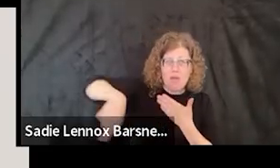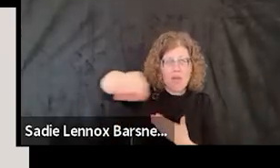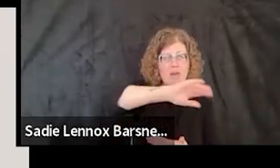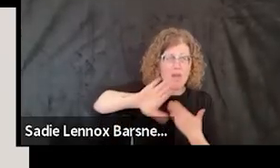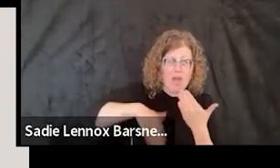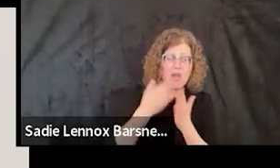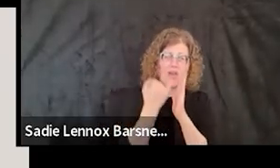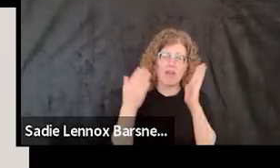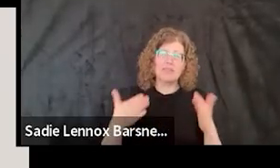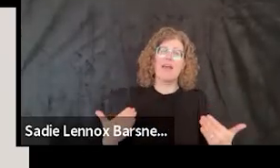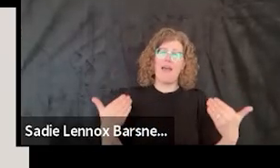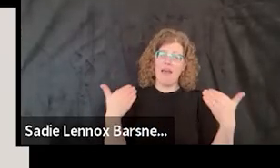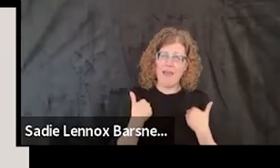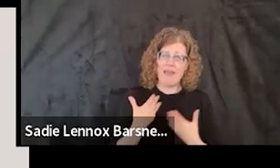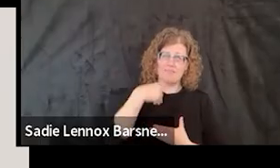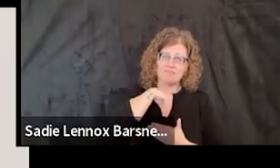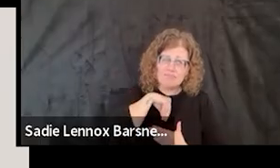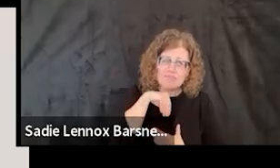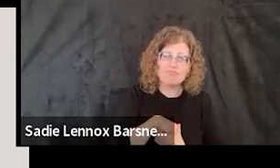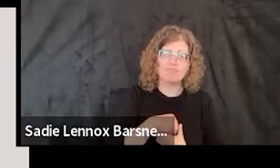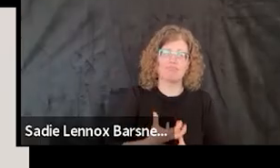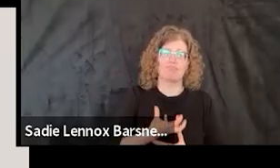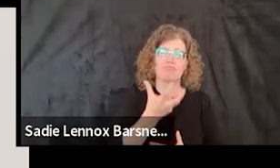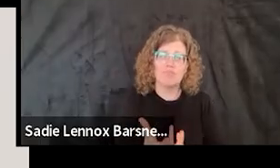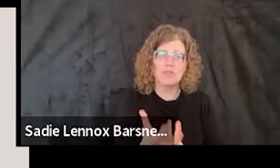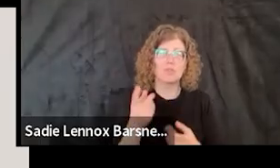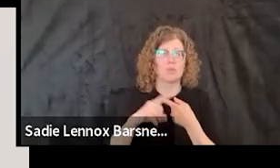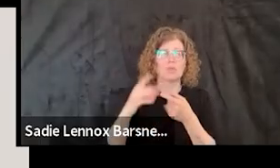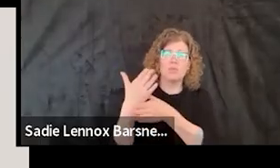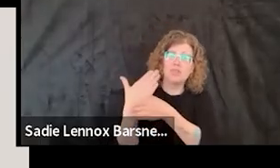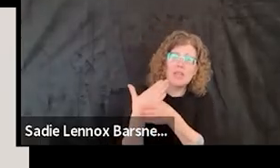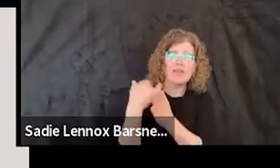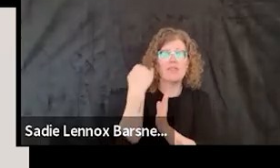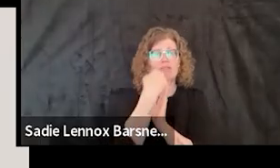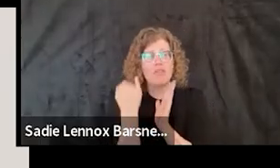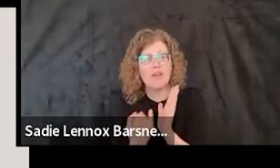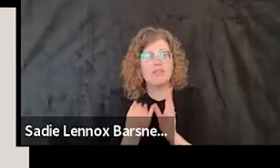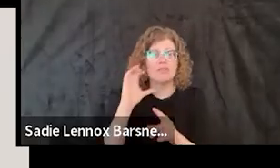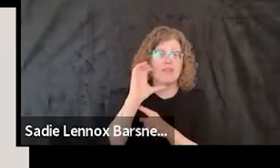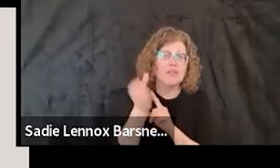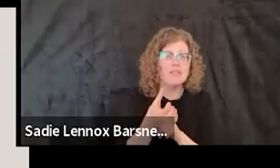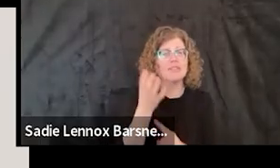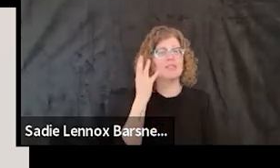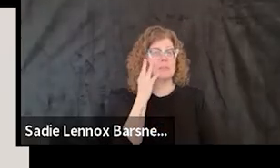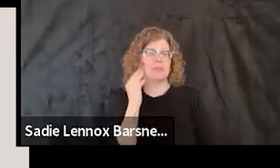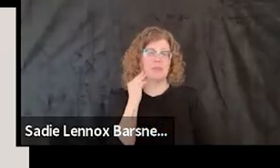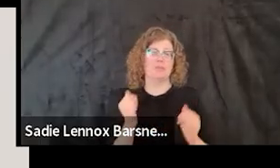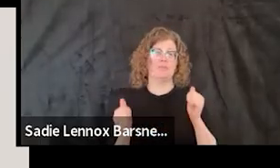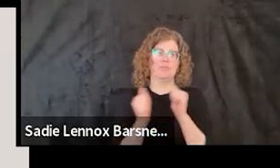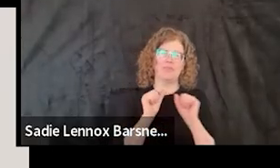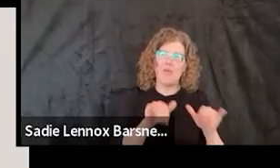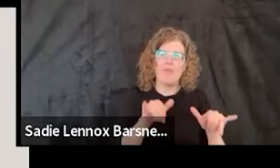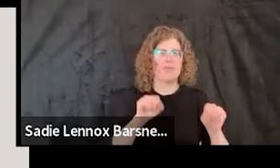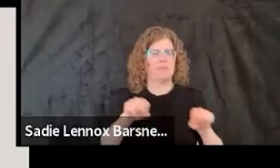amplify their stories, art, cultures, and experiences. A city where Calgarians of all